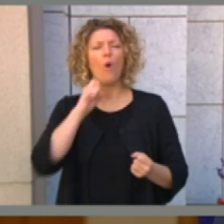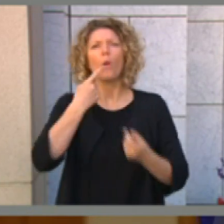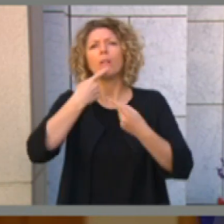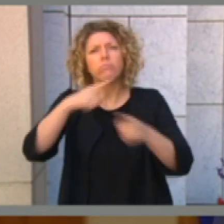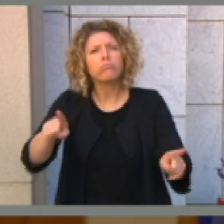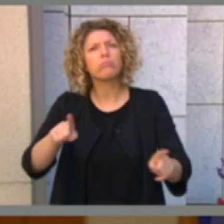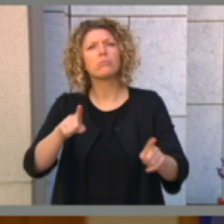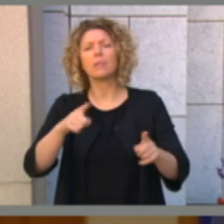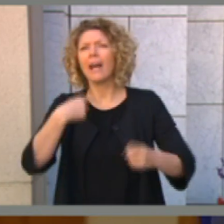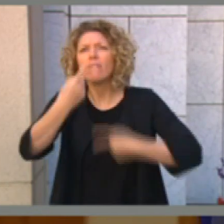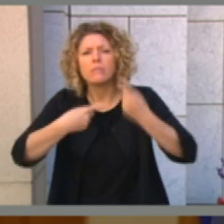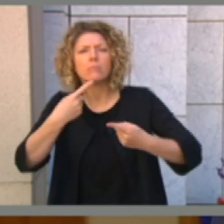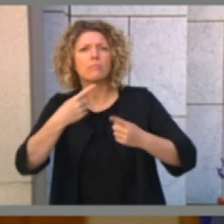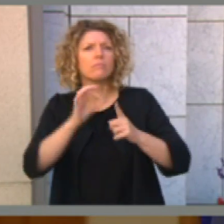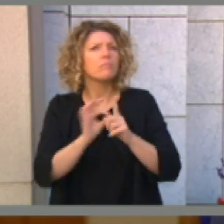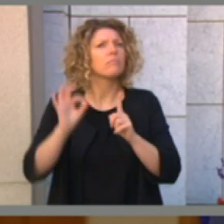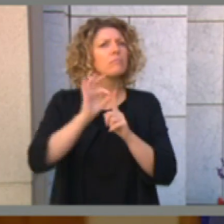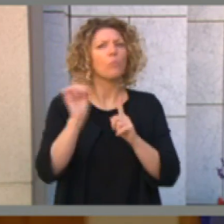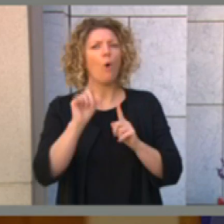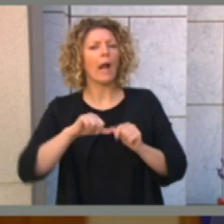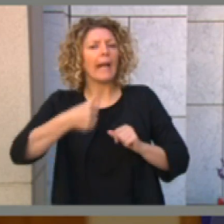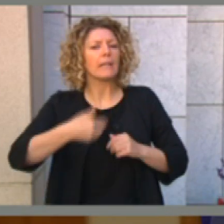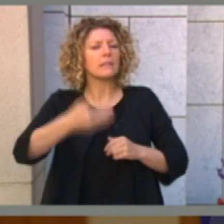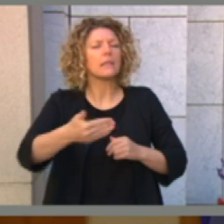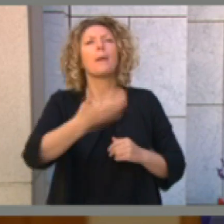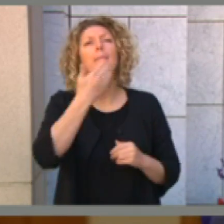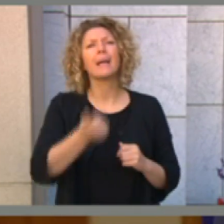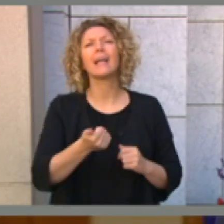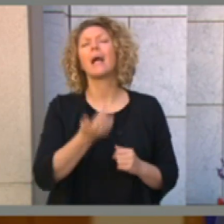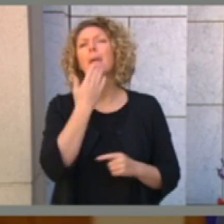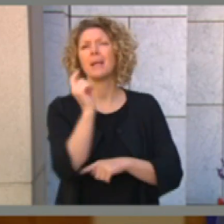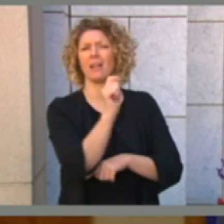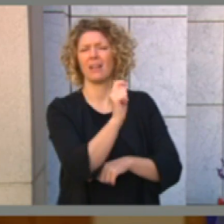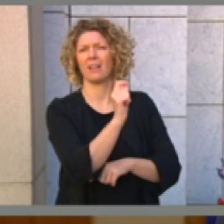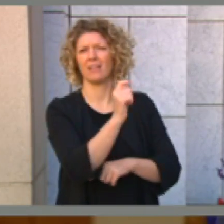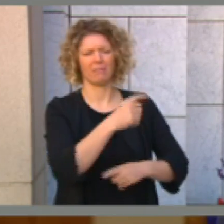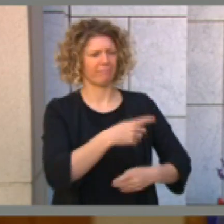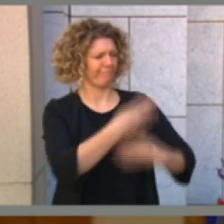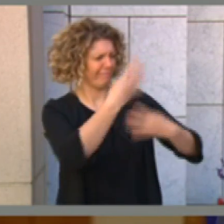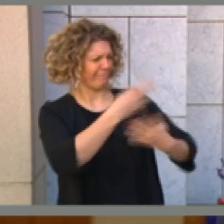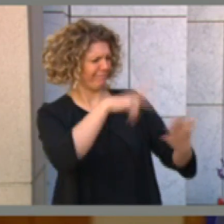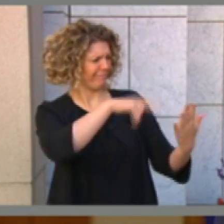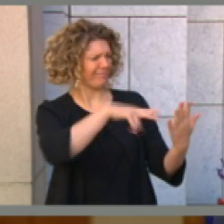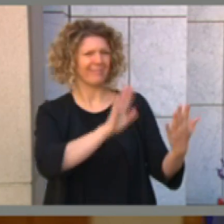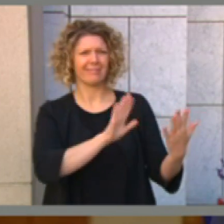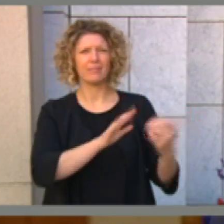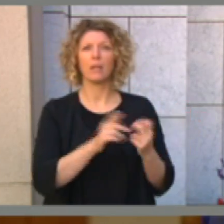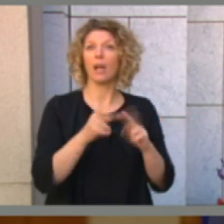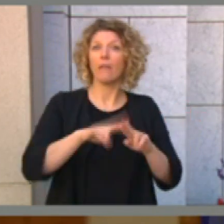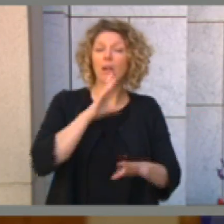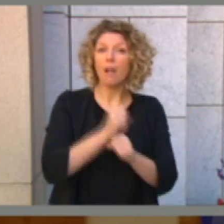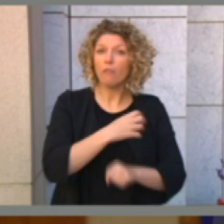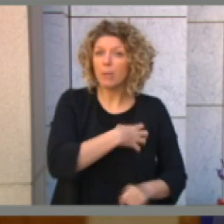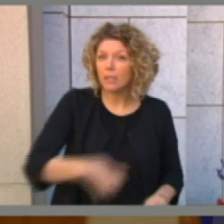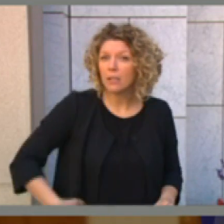we're doing, but on the misinformation, just ignore it. If you hear it from me, if you hear it from a Premier, if you